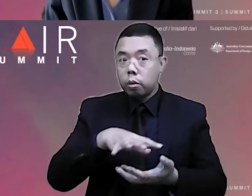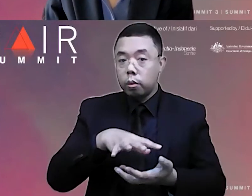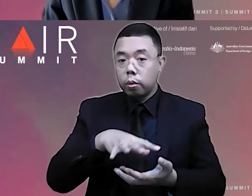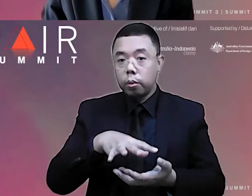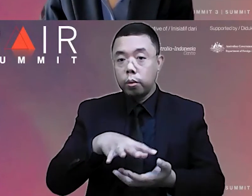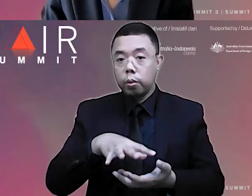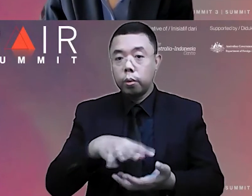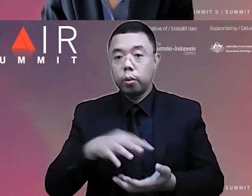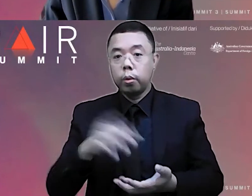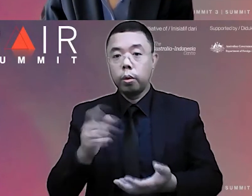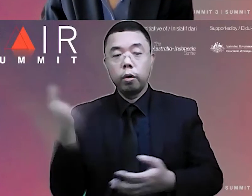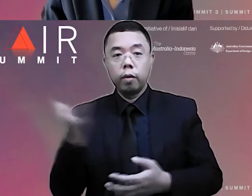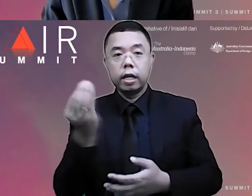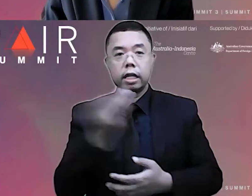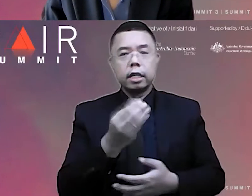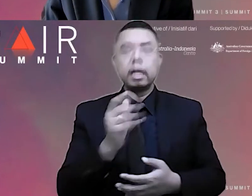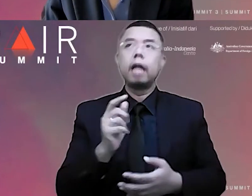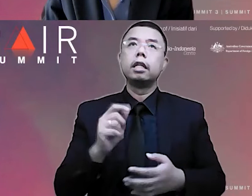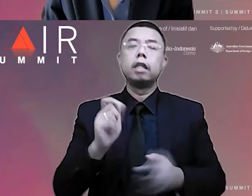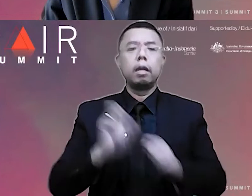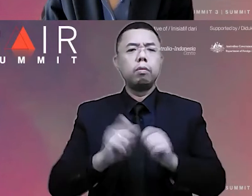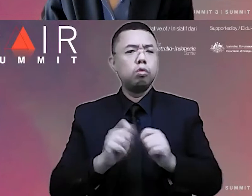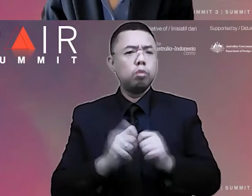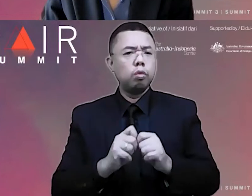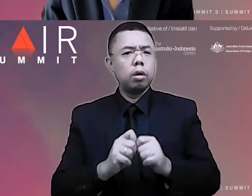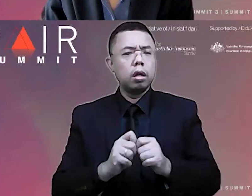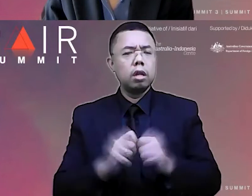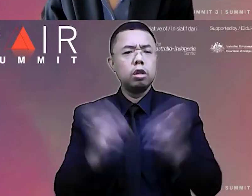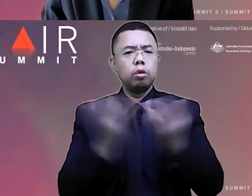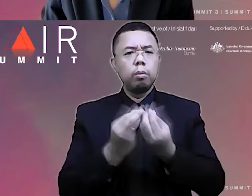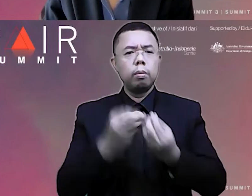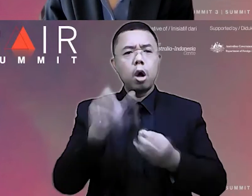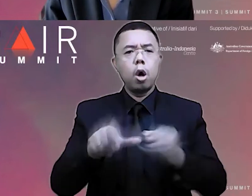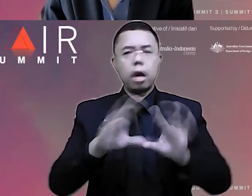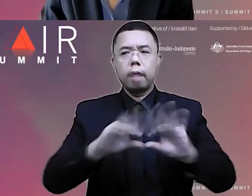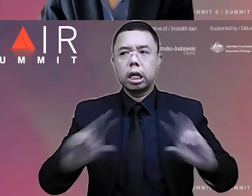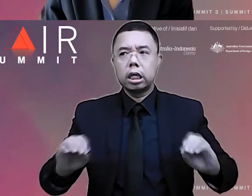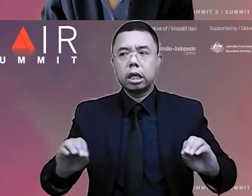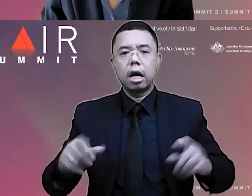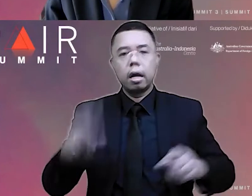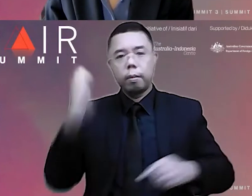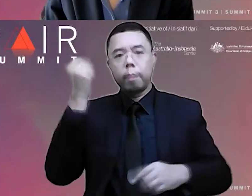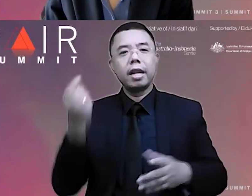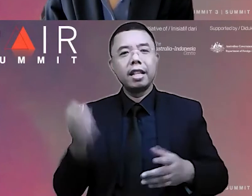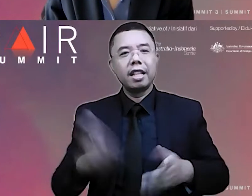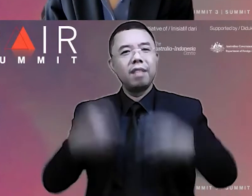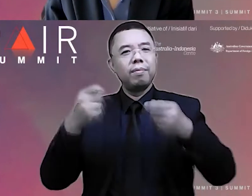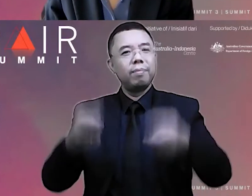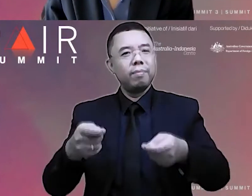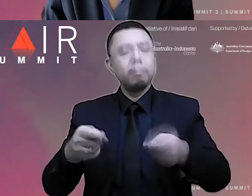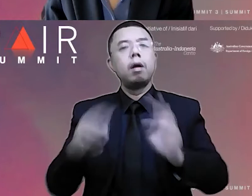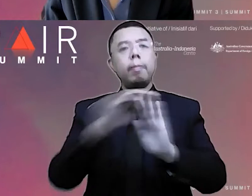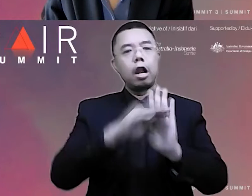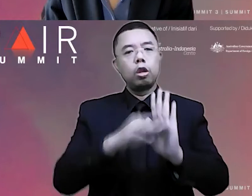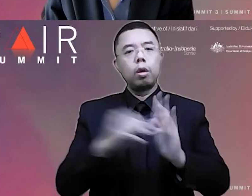the government provide such the social protection policy since 2020 and expanded today has been playing a